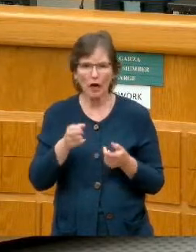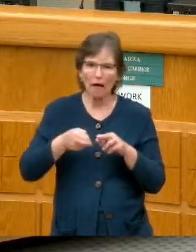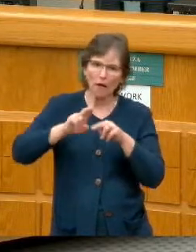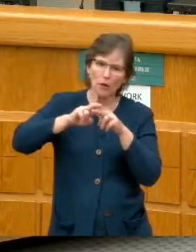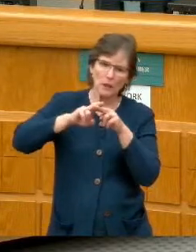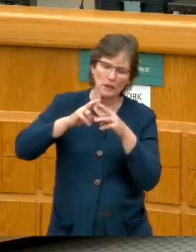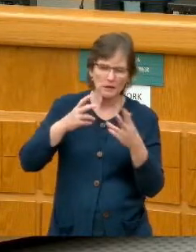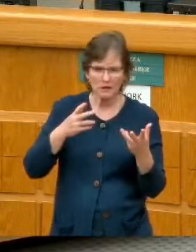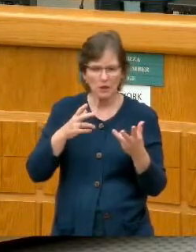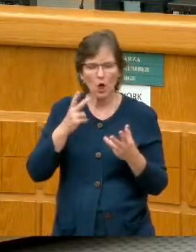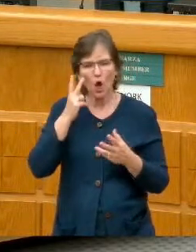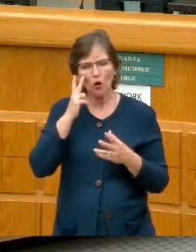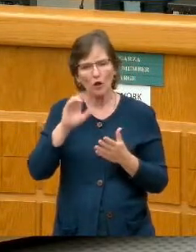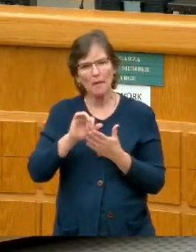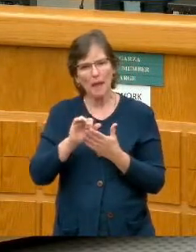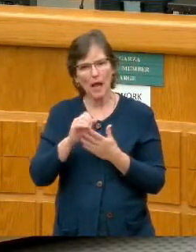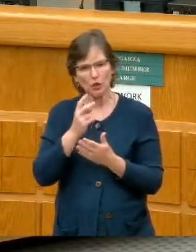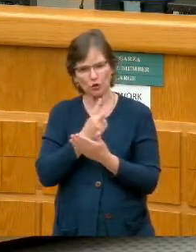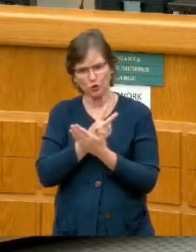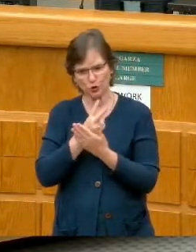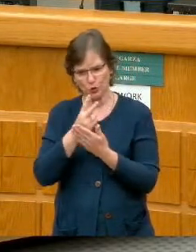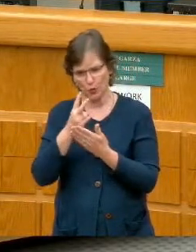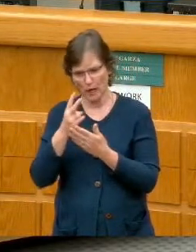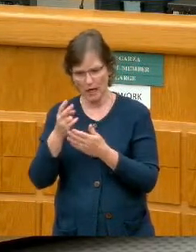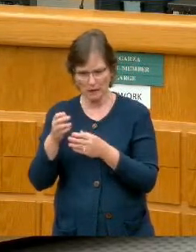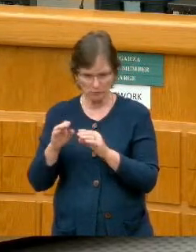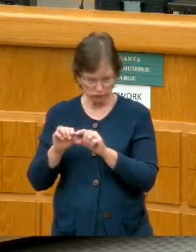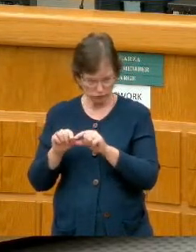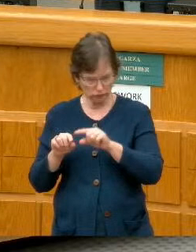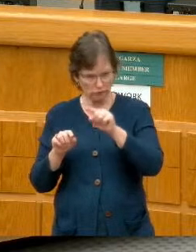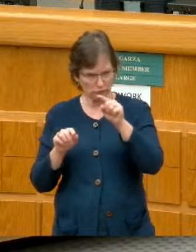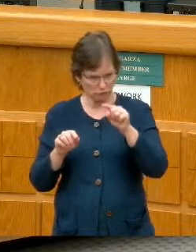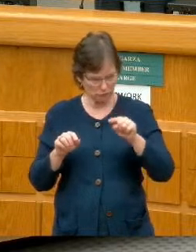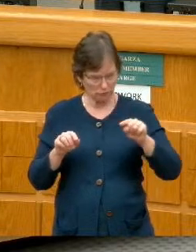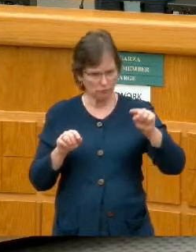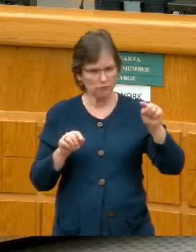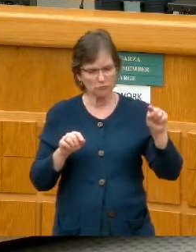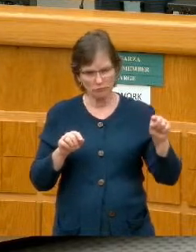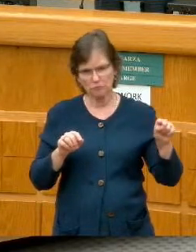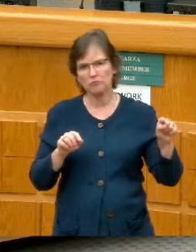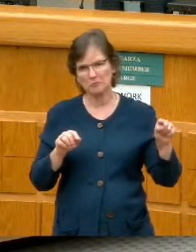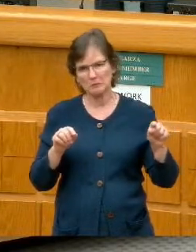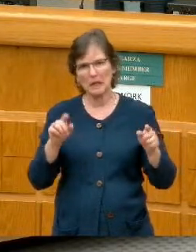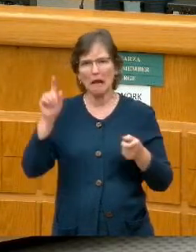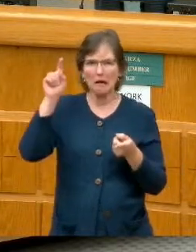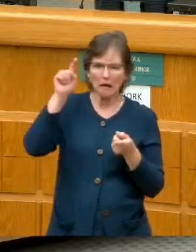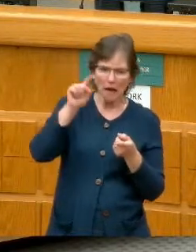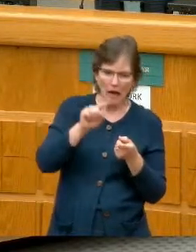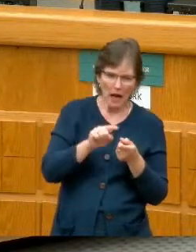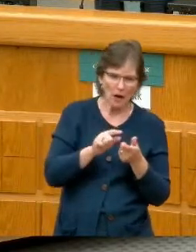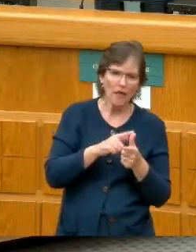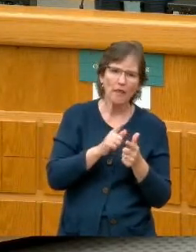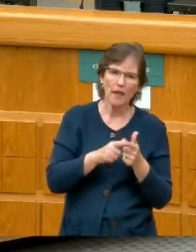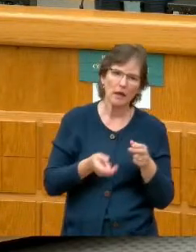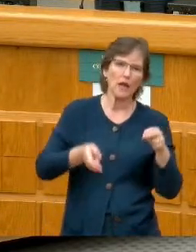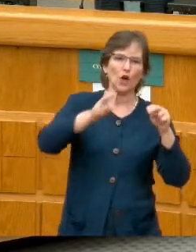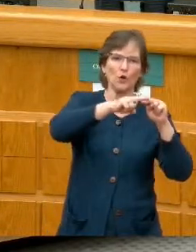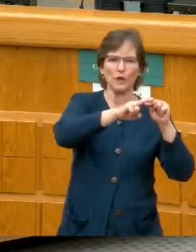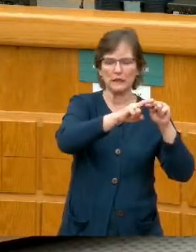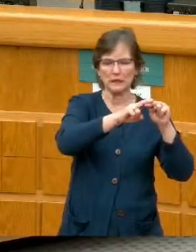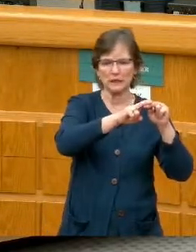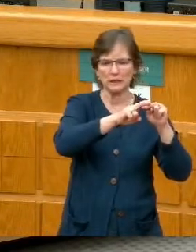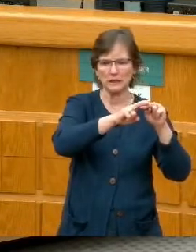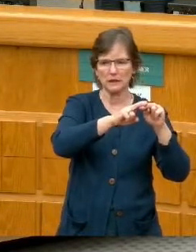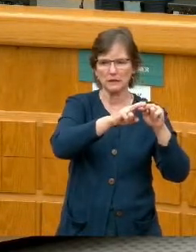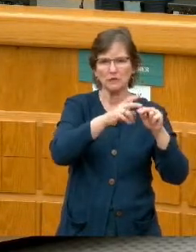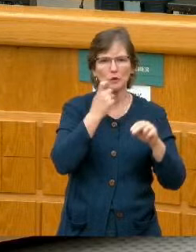this decline and then maybe a little bit of a jump up in the number of cases over the past week and a half. So that's something that we